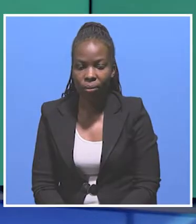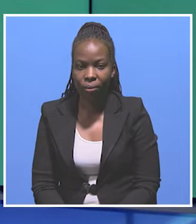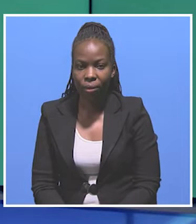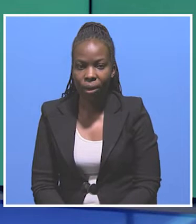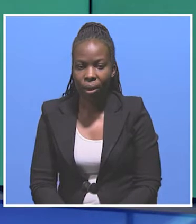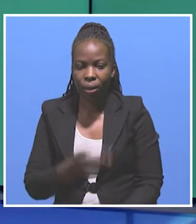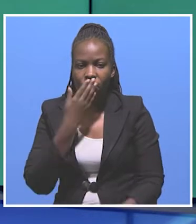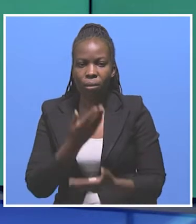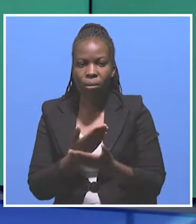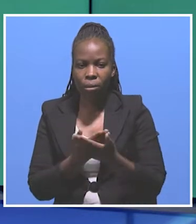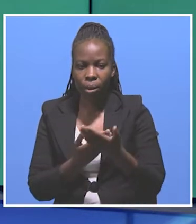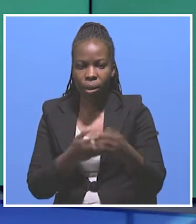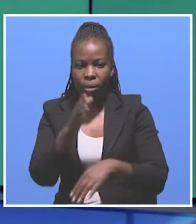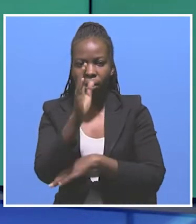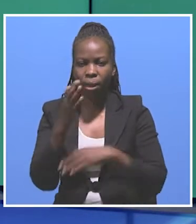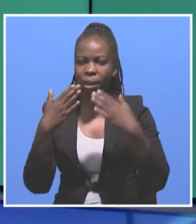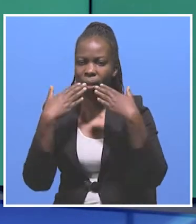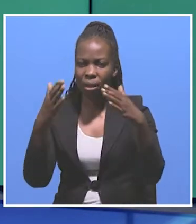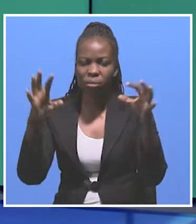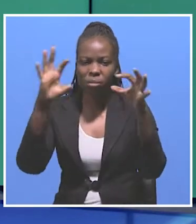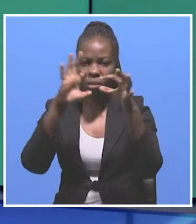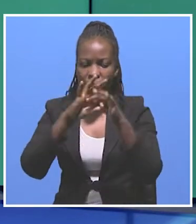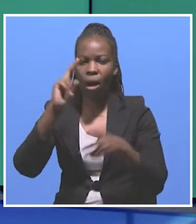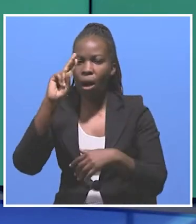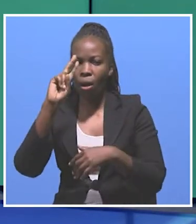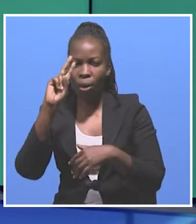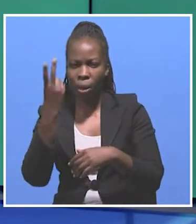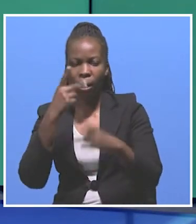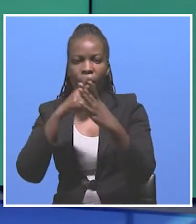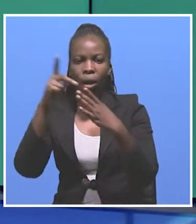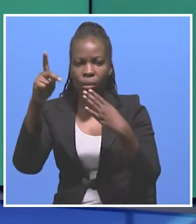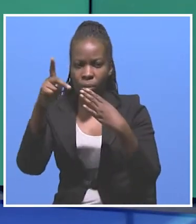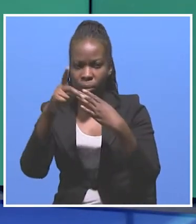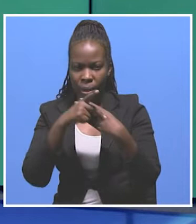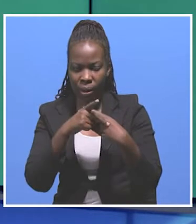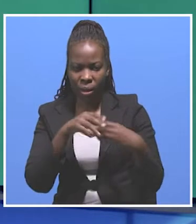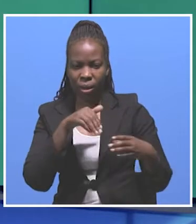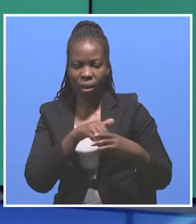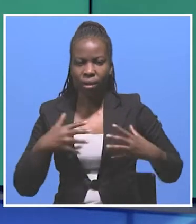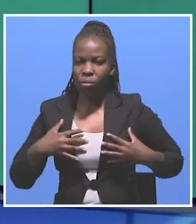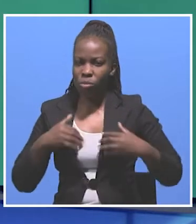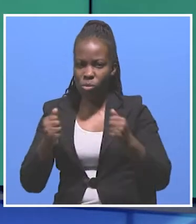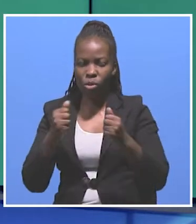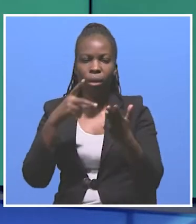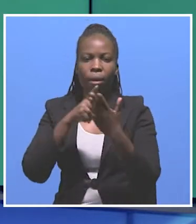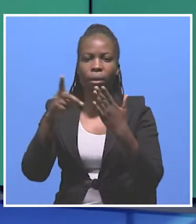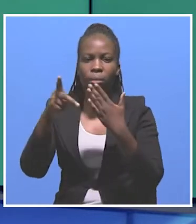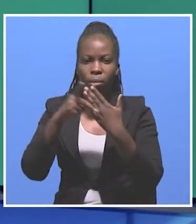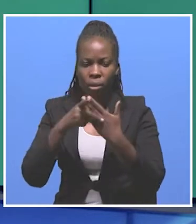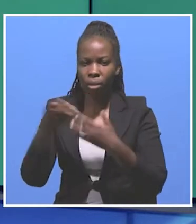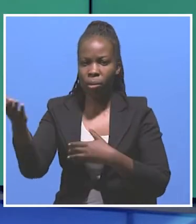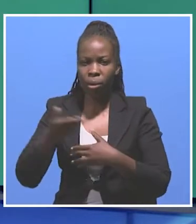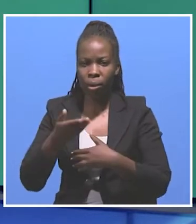Good afternoon, and thank you so much for joining us on the second series of Inside Health, a program that has been brought to you